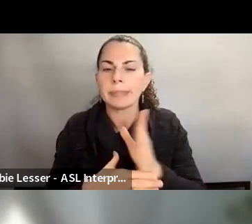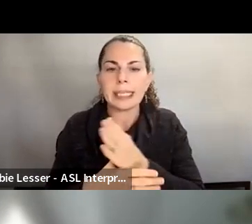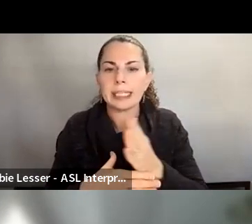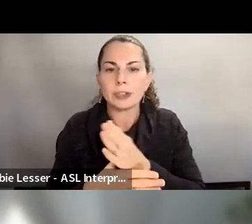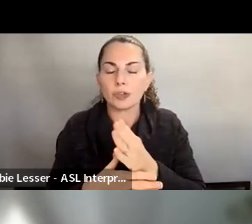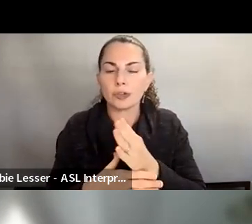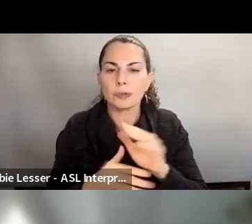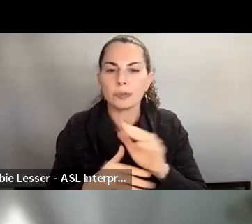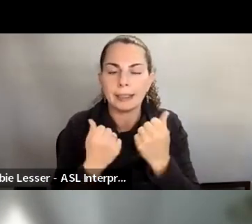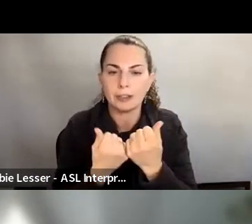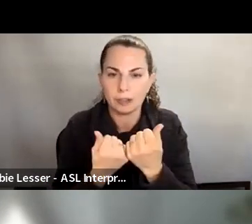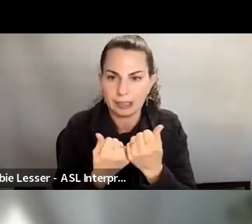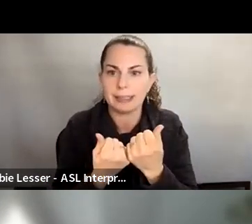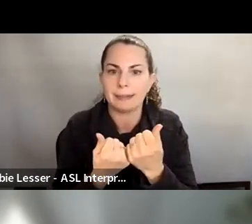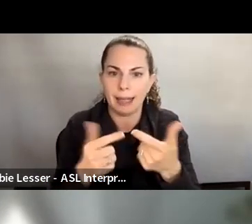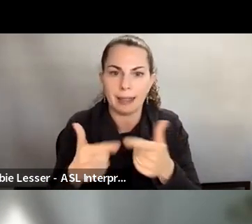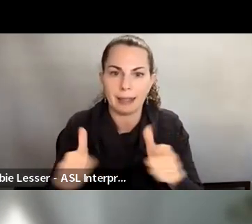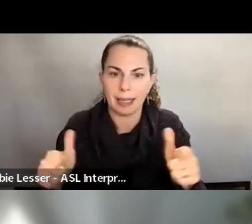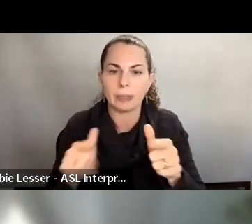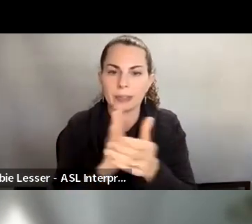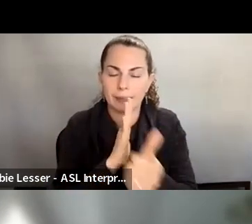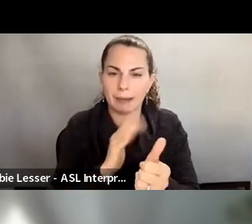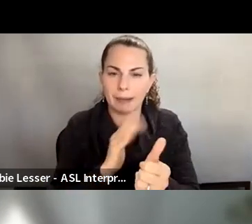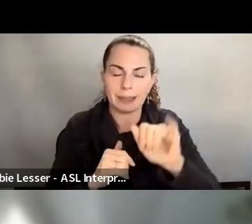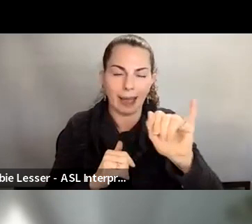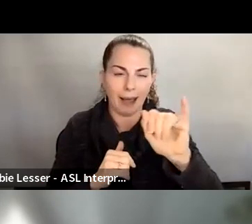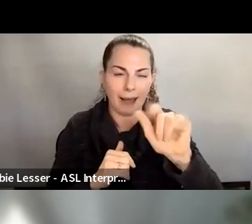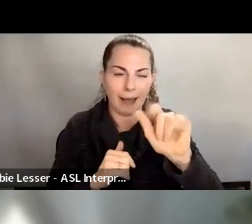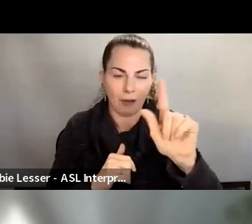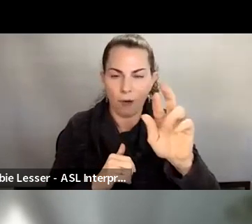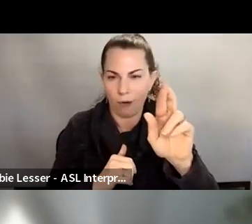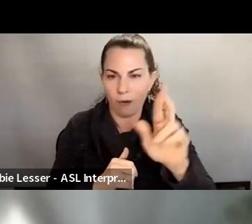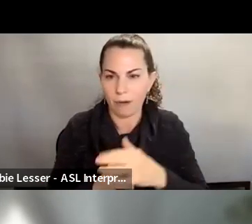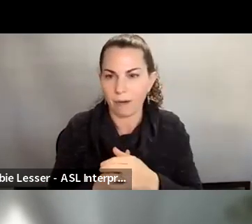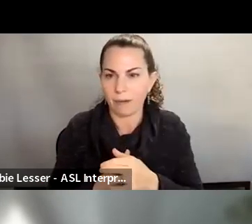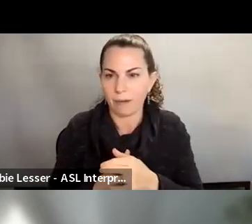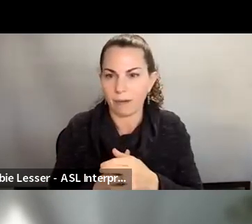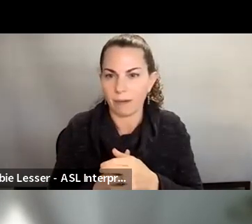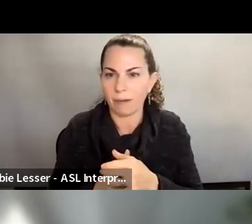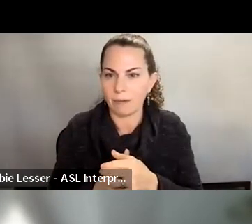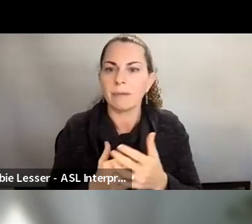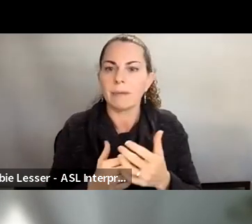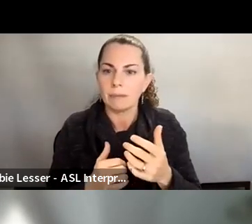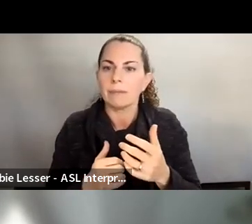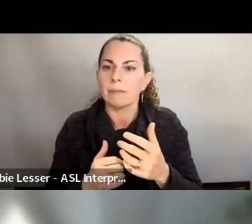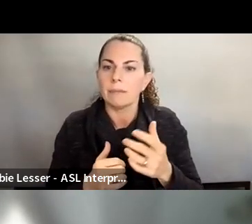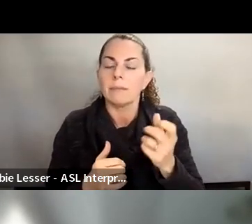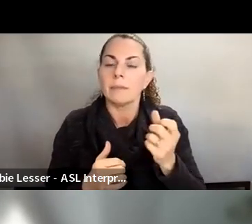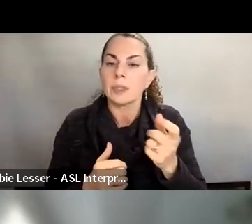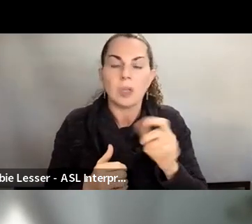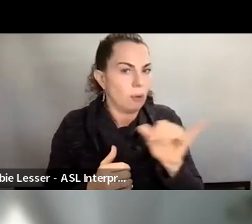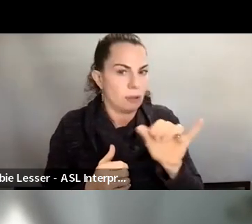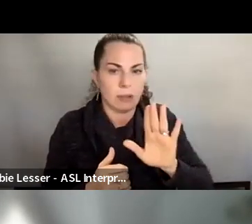ILR scale. And so staff that have frequent interaction with persons who are LEP or have a work plan, to Carla's point about your